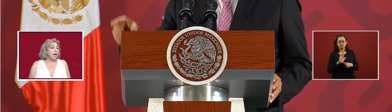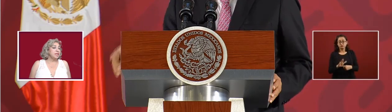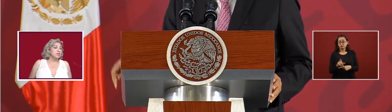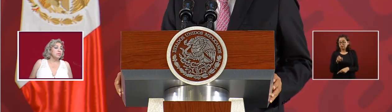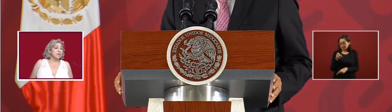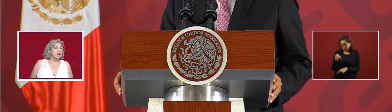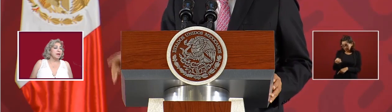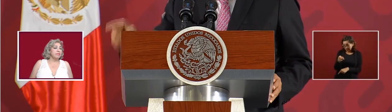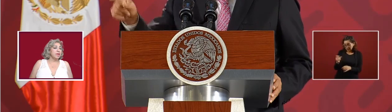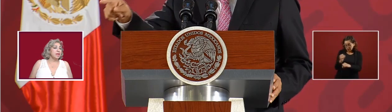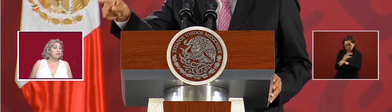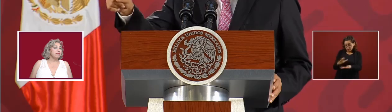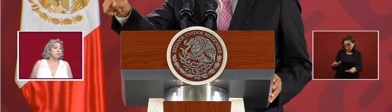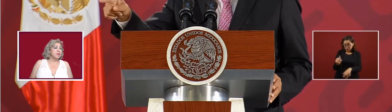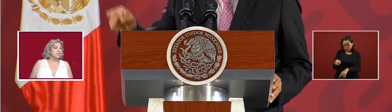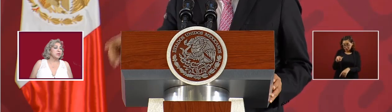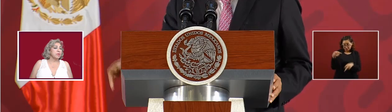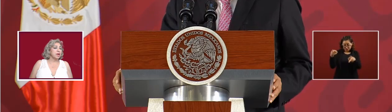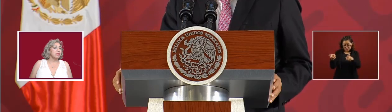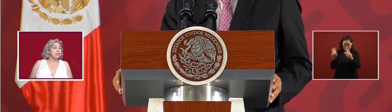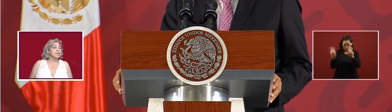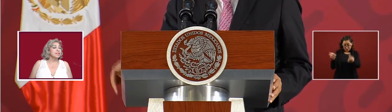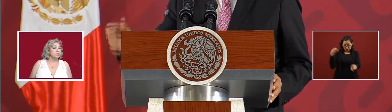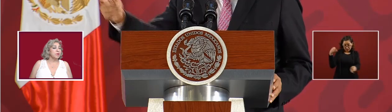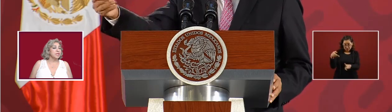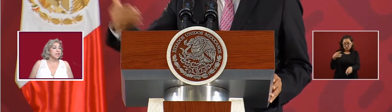I don't have any information regarding this in particular